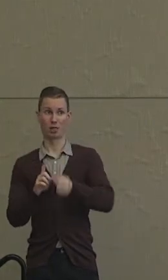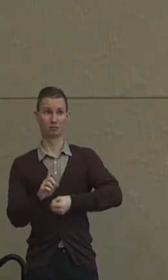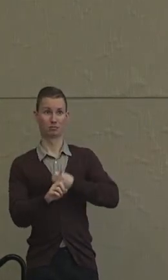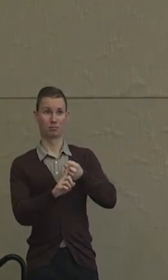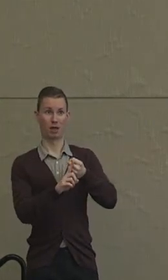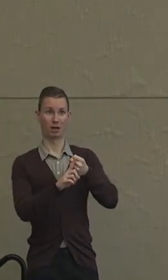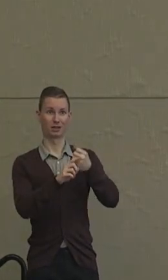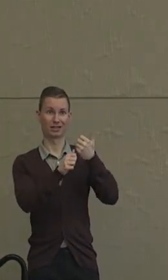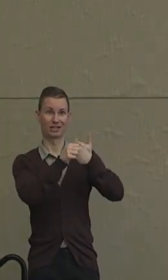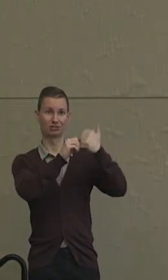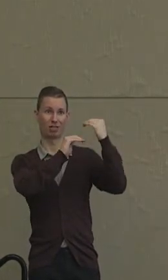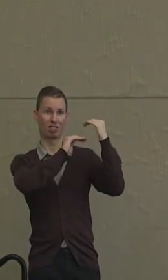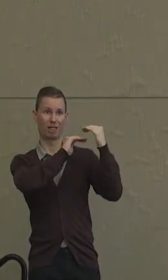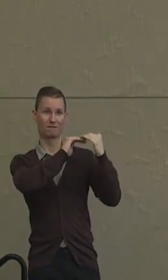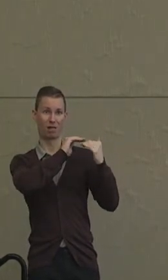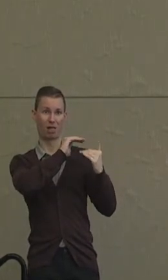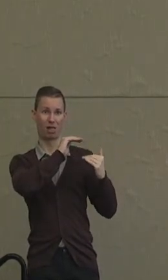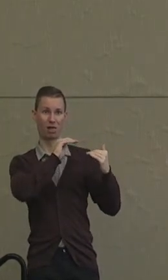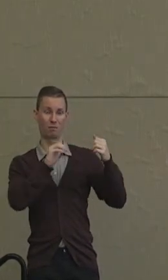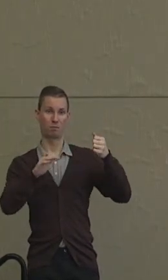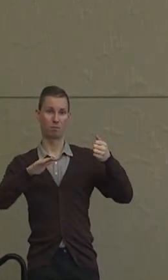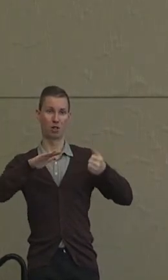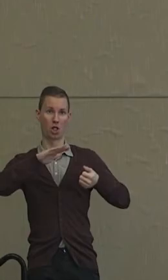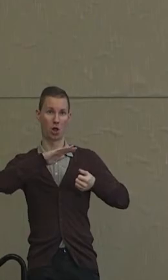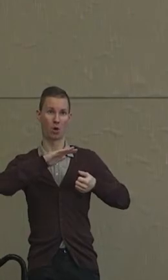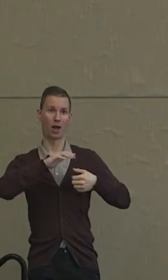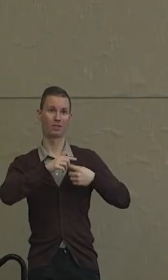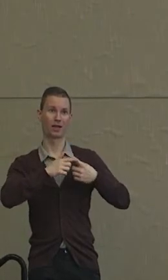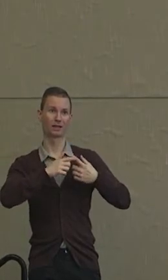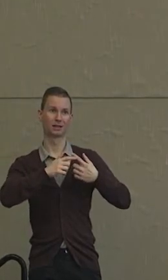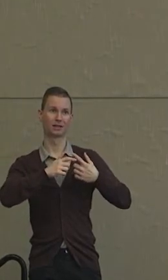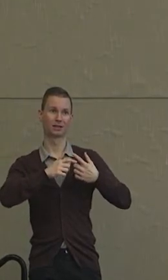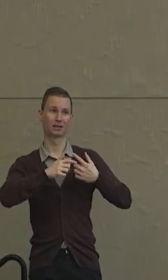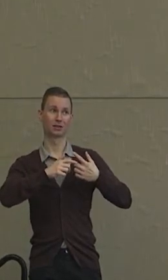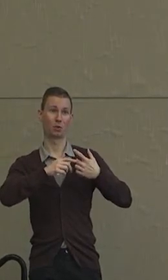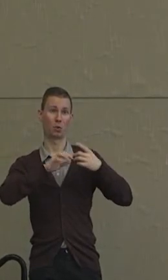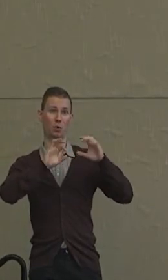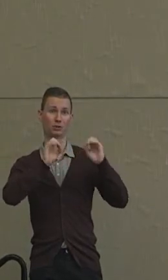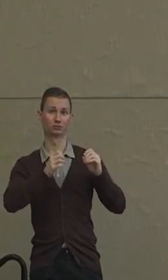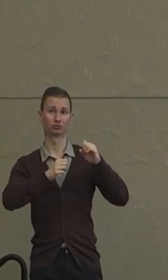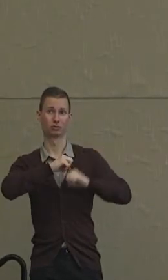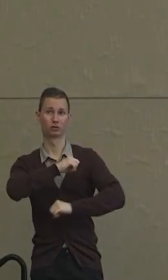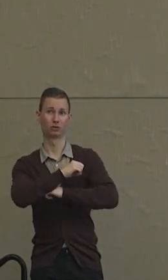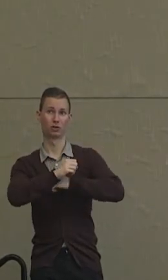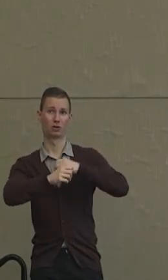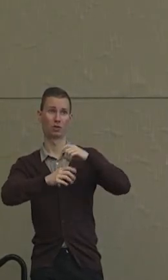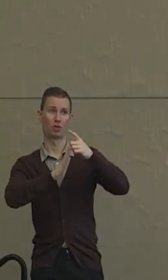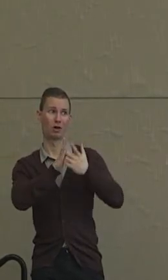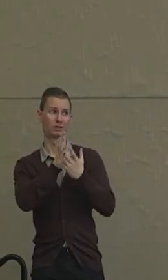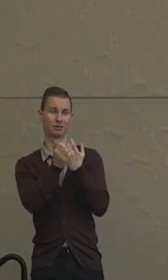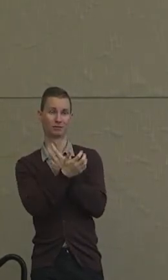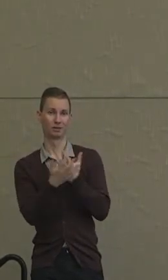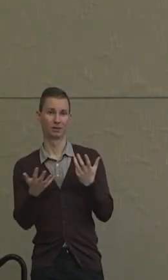all the levels underneath it and the organizational structures and laws.